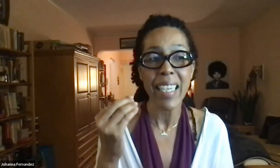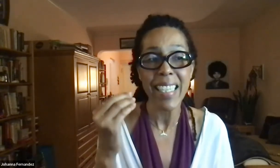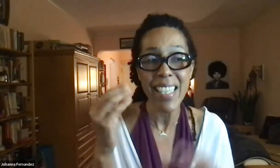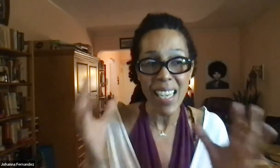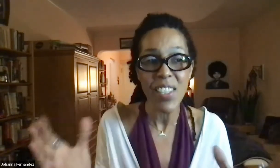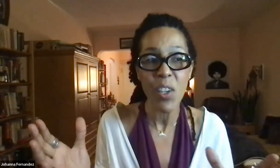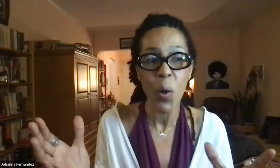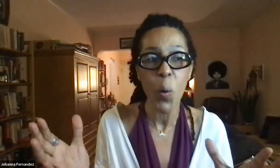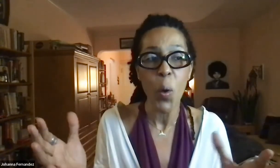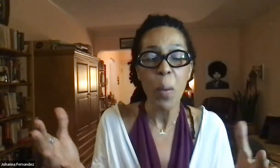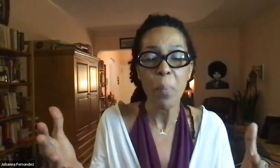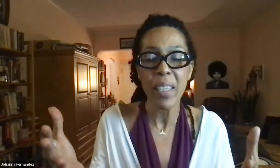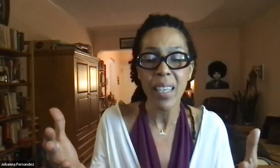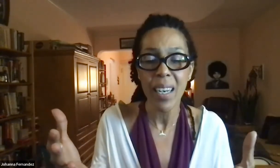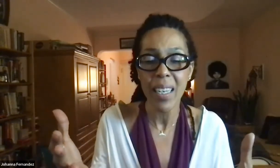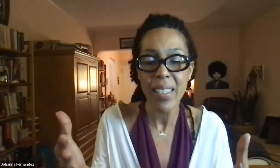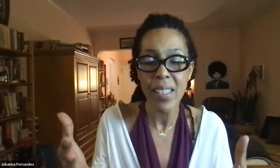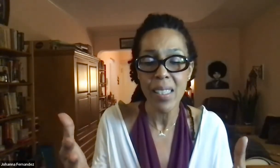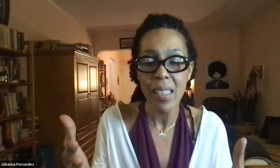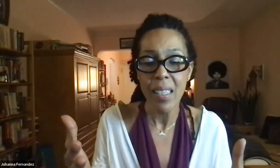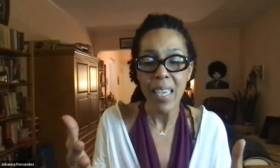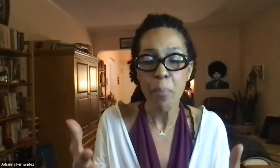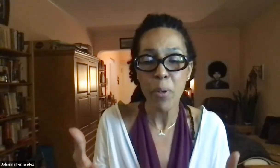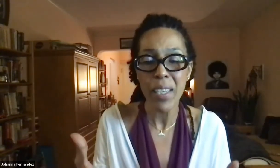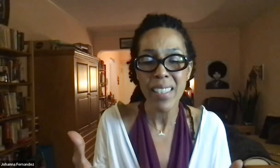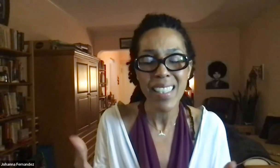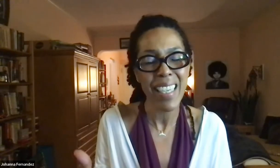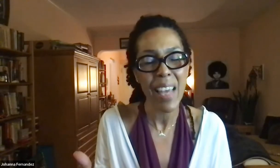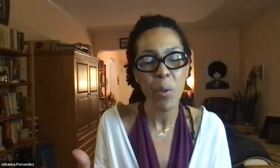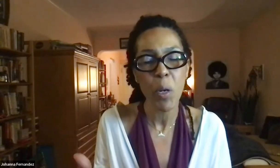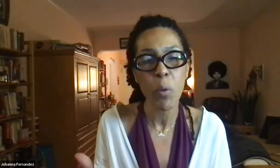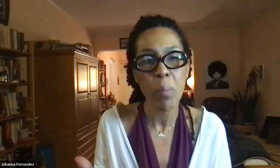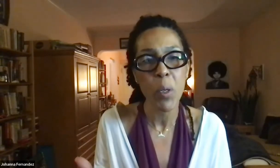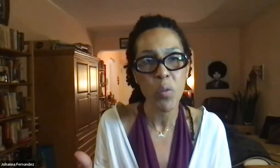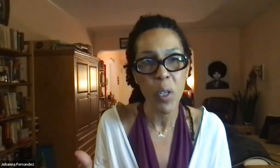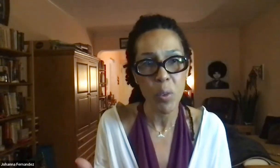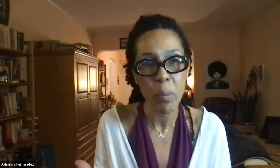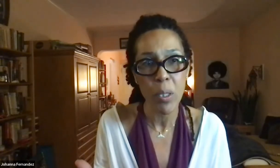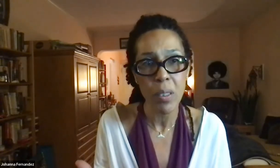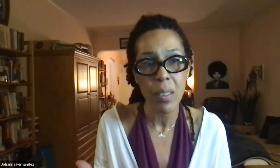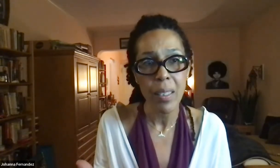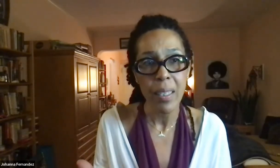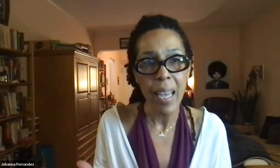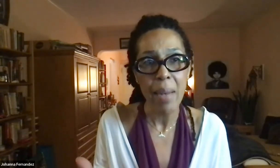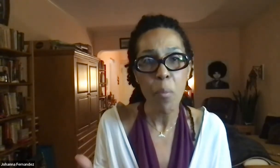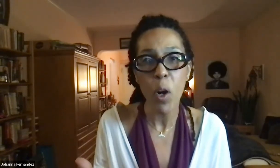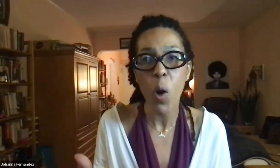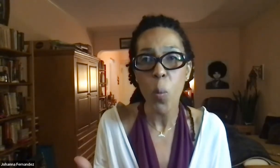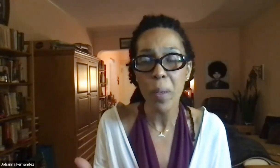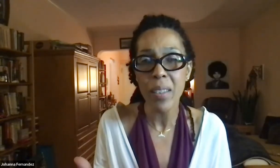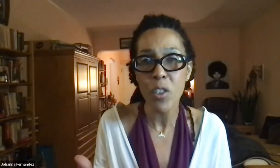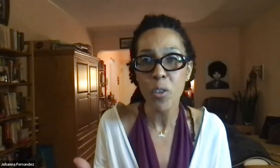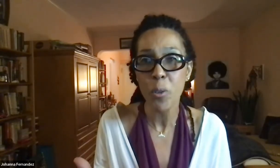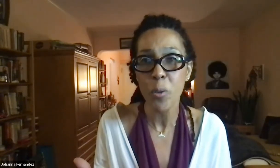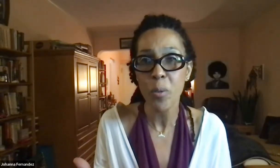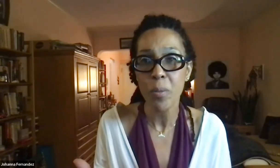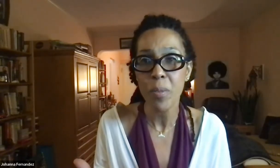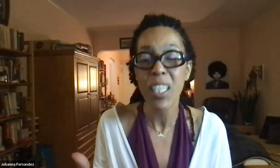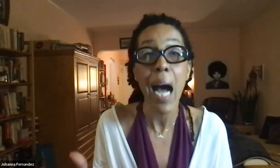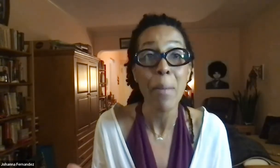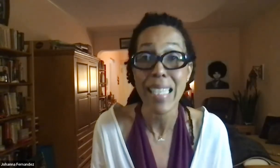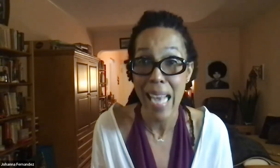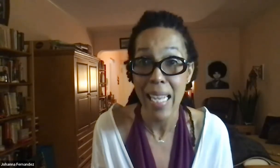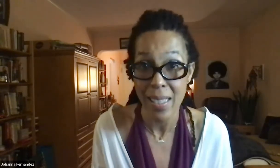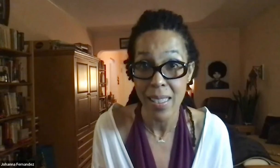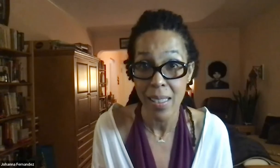And it does so because it brings us together when we're most vulnerable and more open